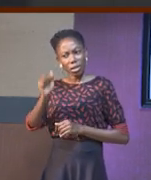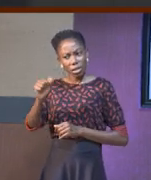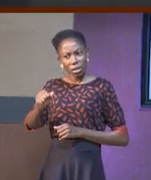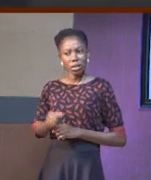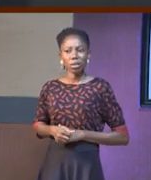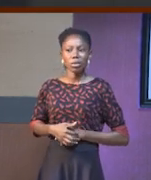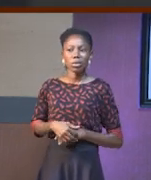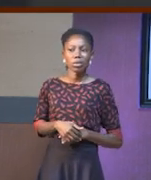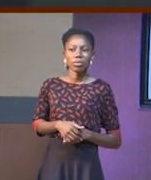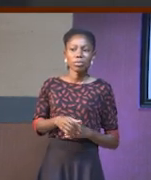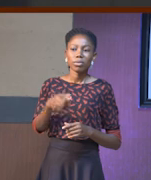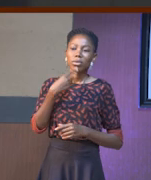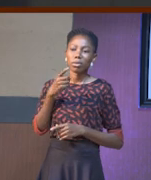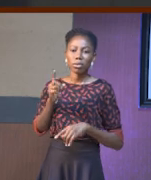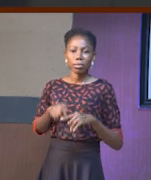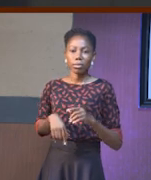just want to start.